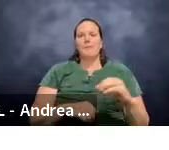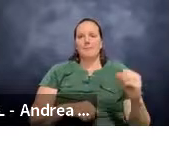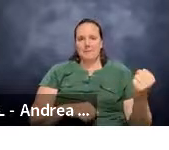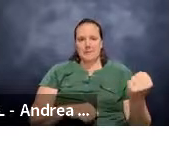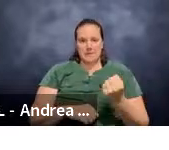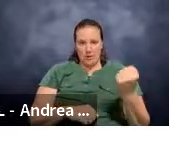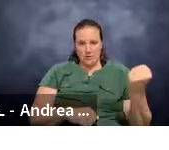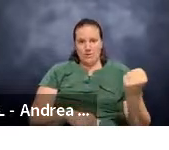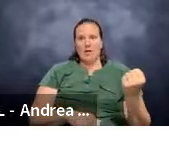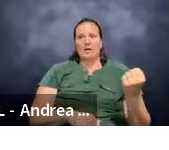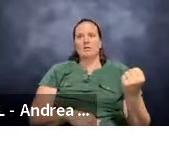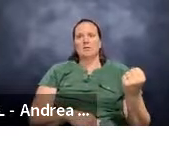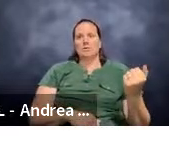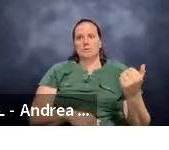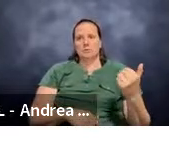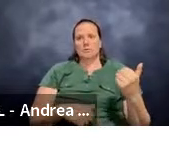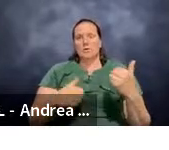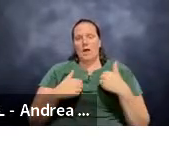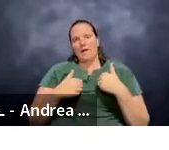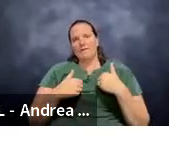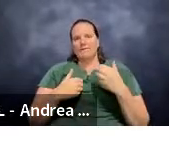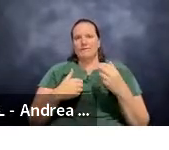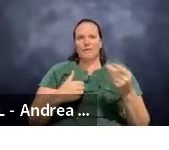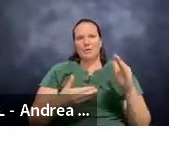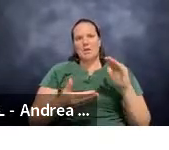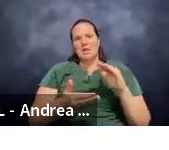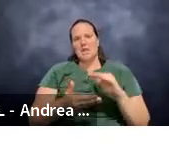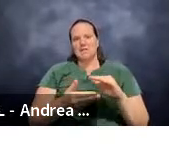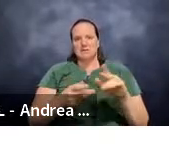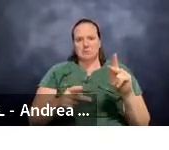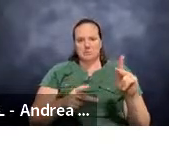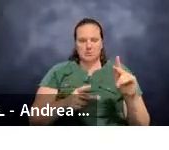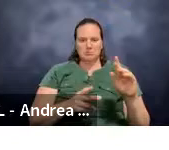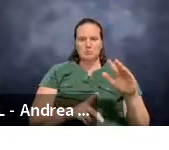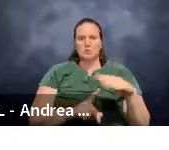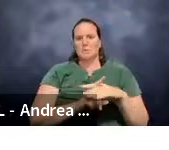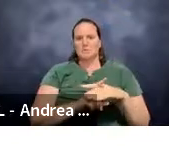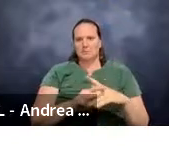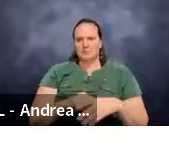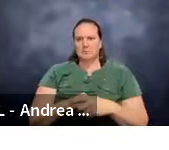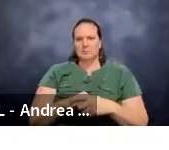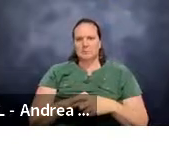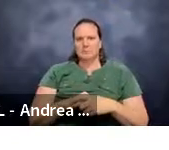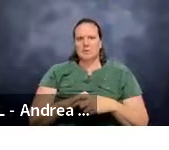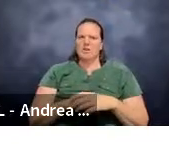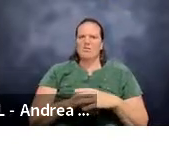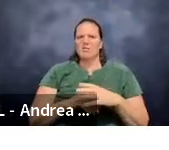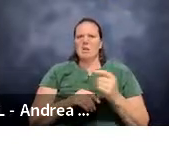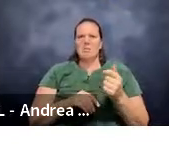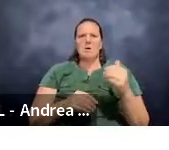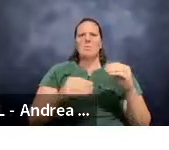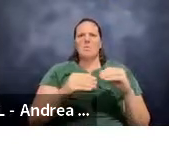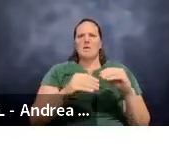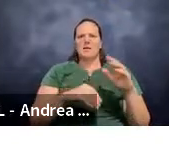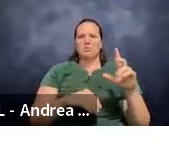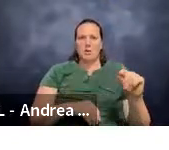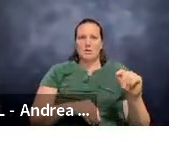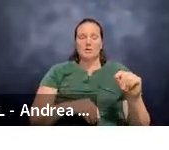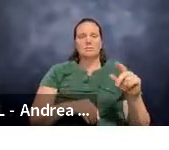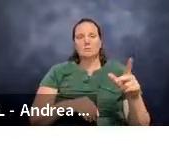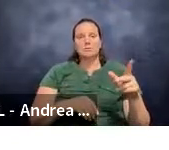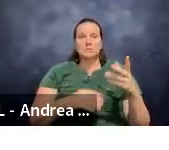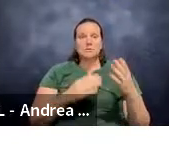Saturday, we had a few less people attend. We're just over 20. And then you can see some of the